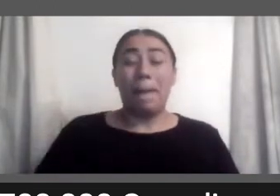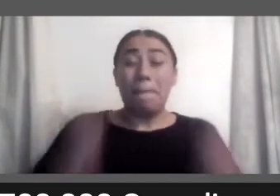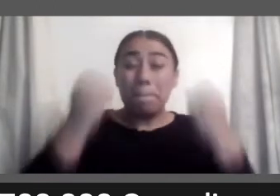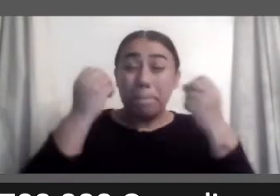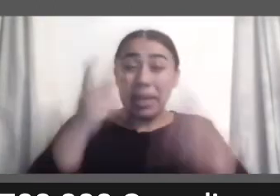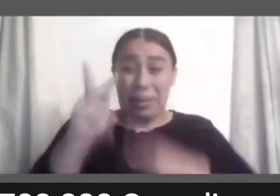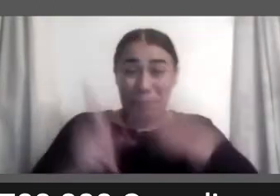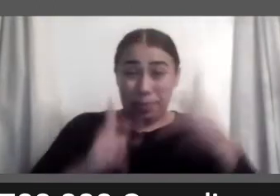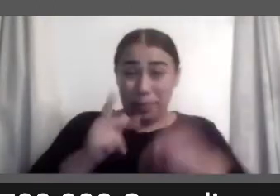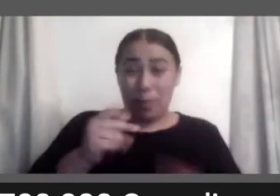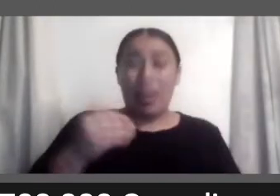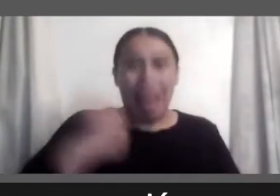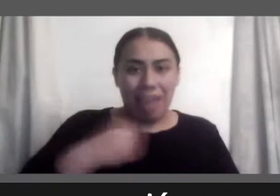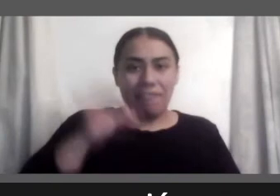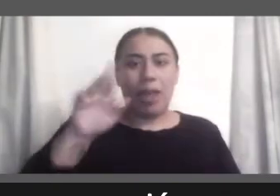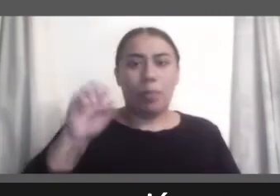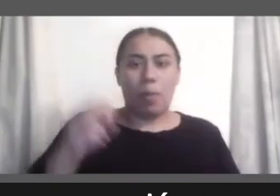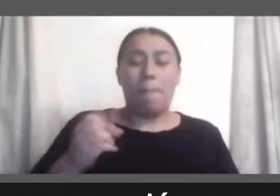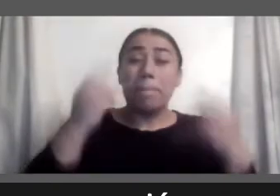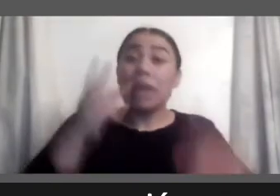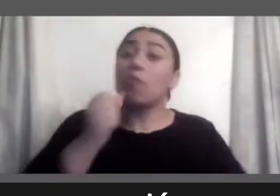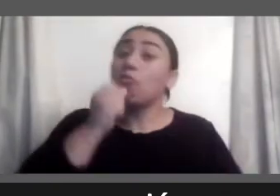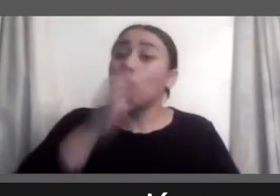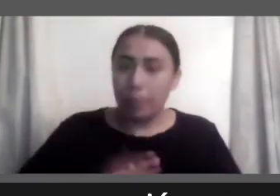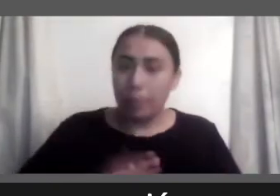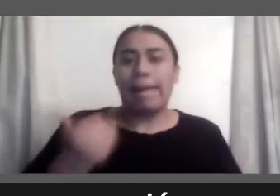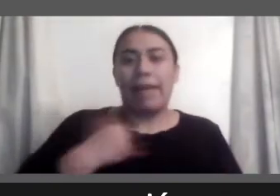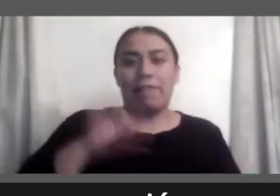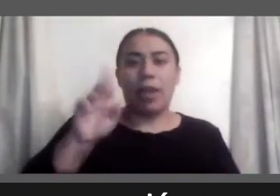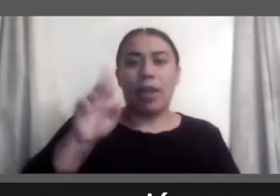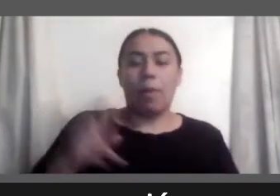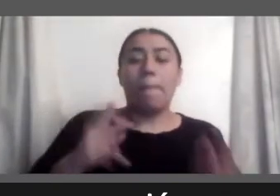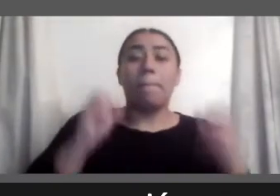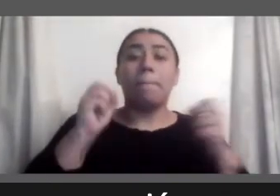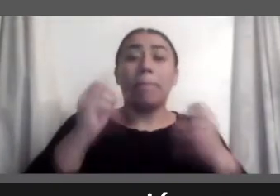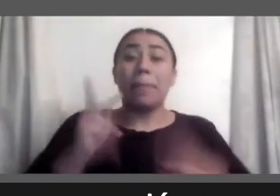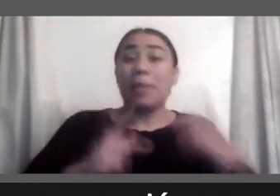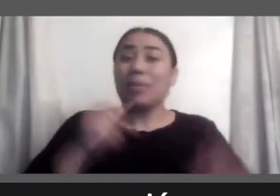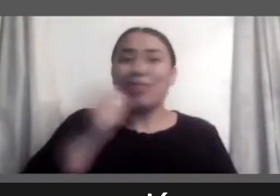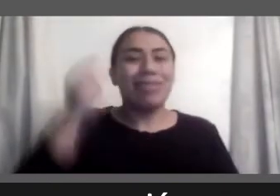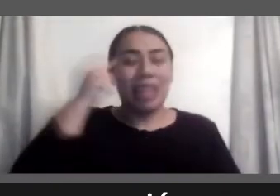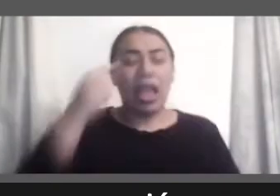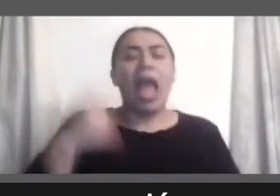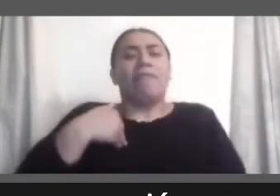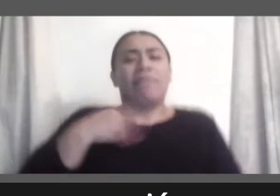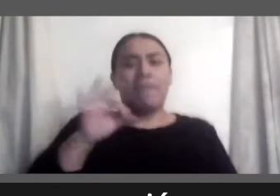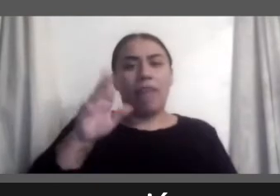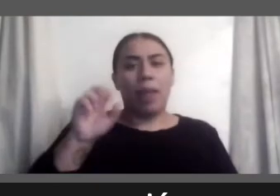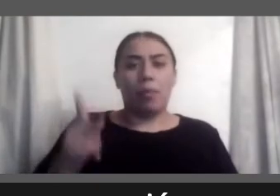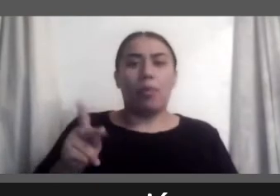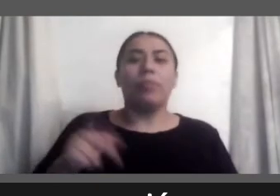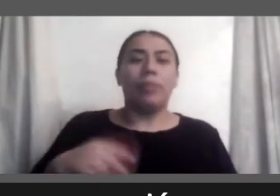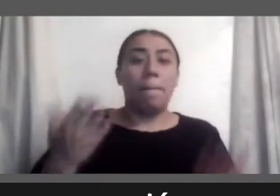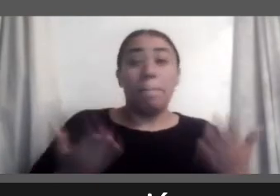with 80 to 90% of them being women. There is currently a list of risk factors that are associated with fibromyalgia